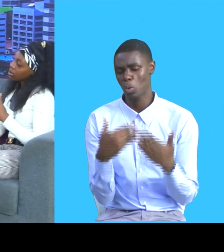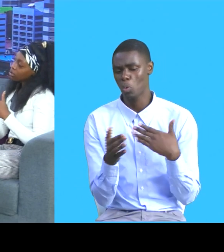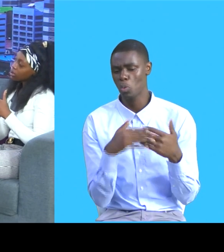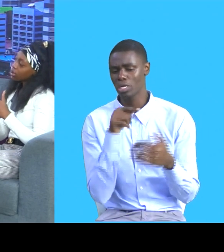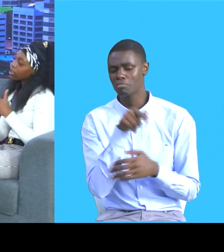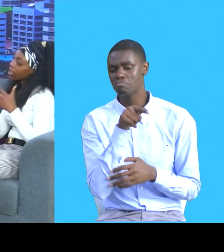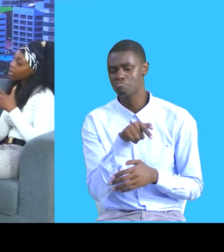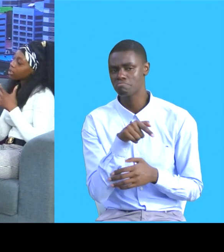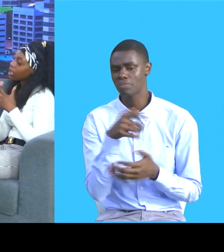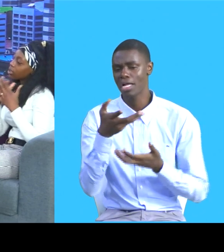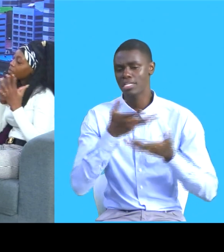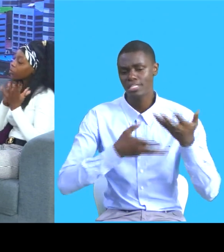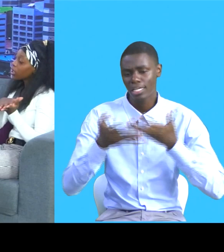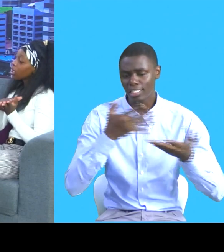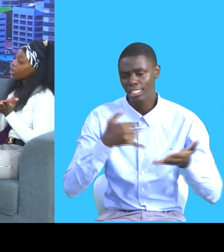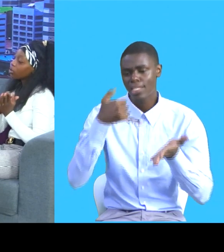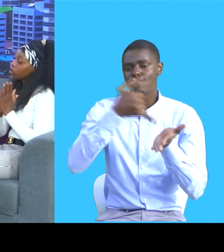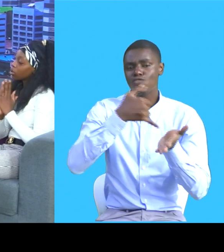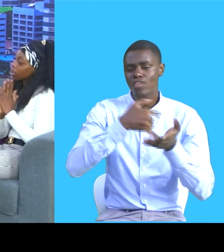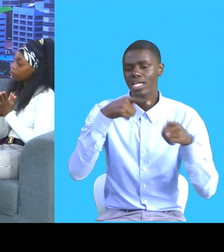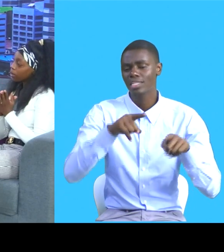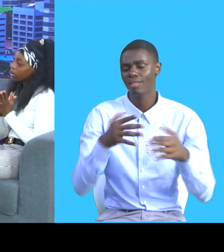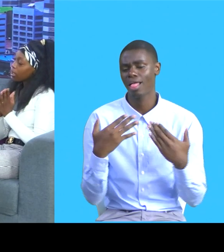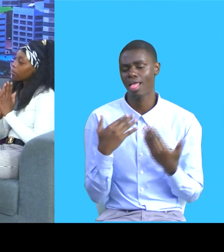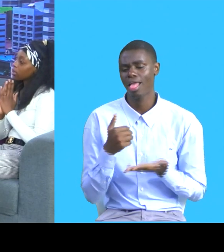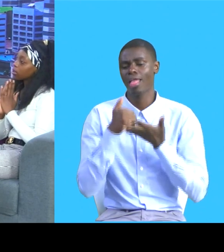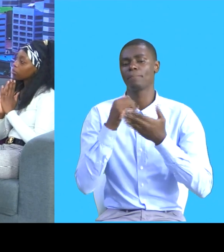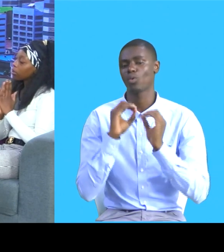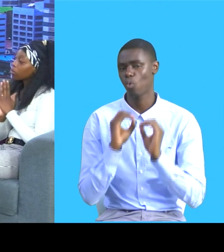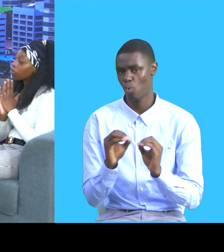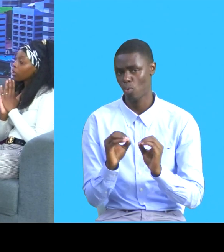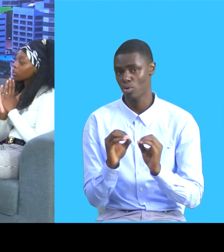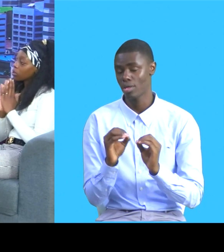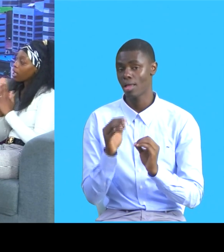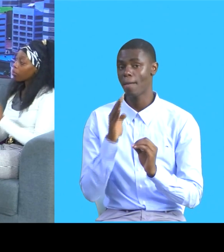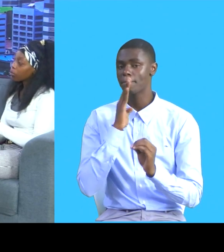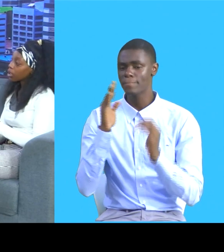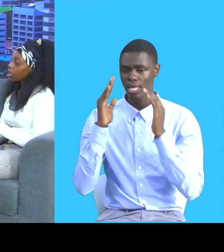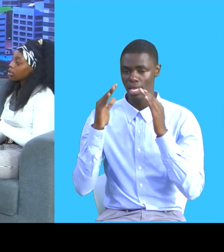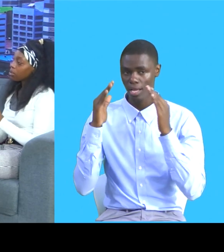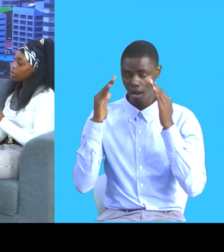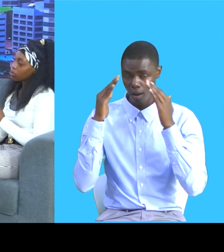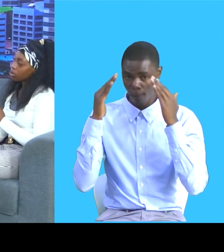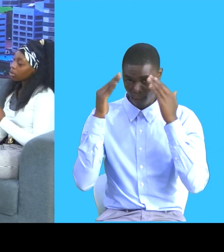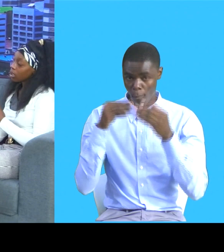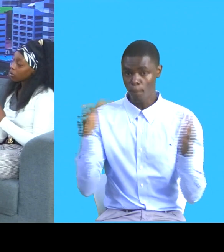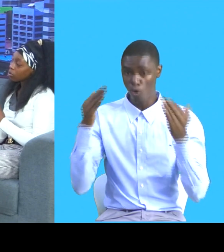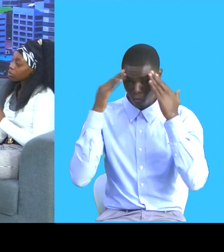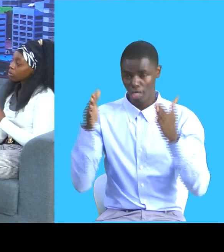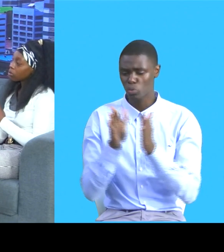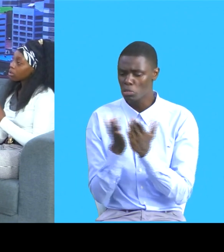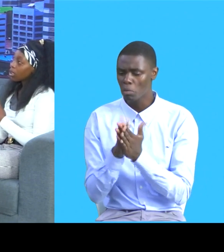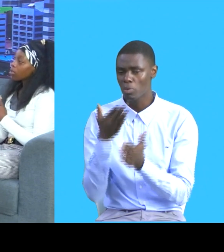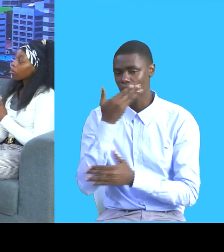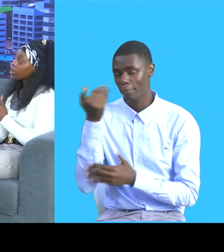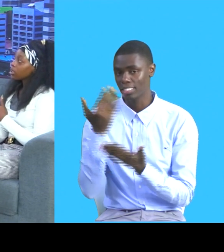is she's interacting herself with, it's not helping. But being more focused with her book, it's the best thing to do,